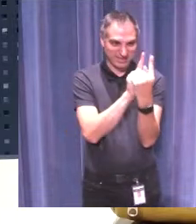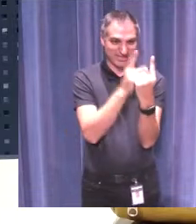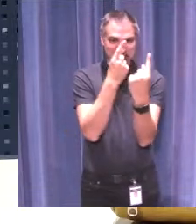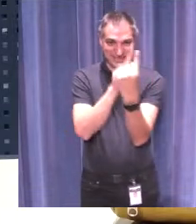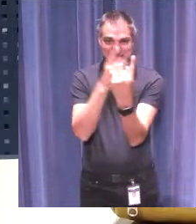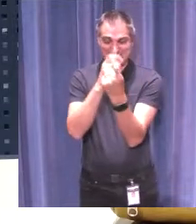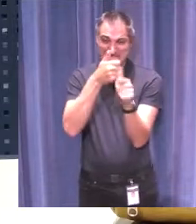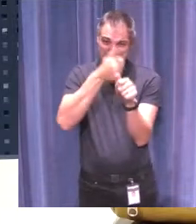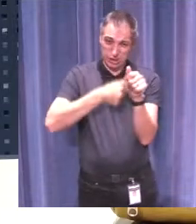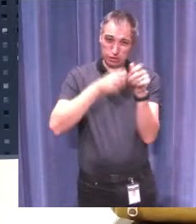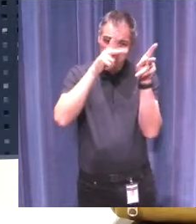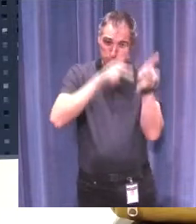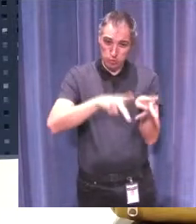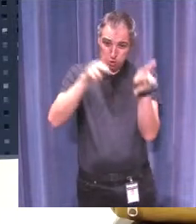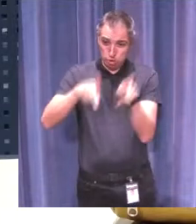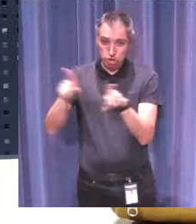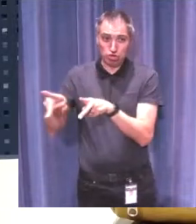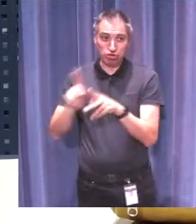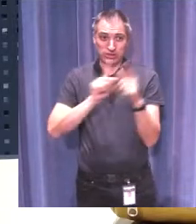individually.